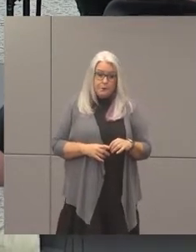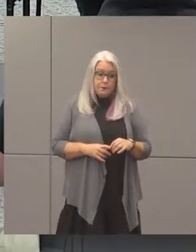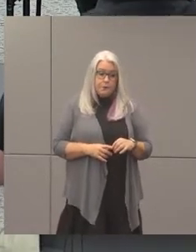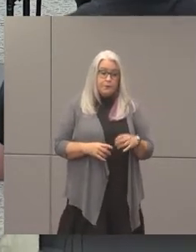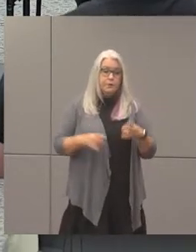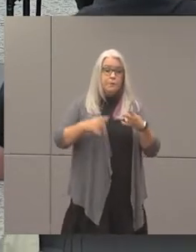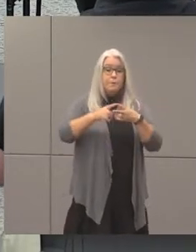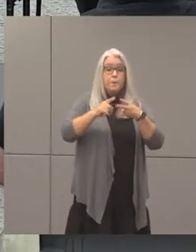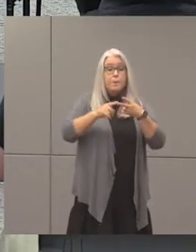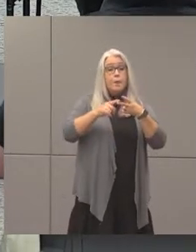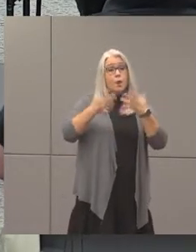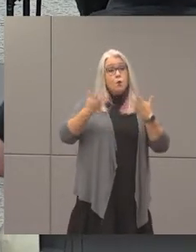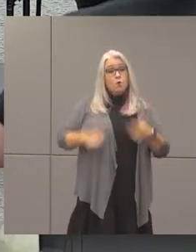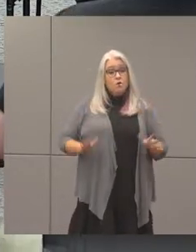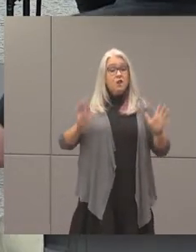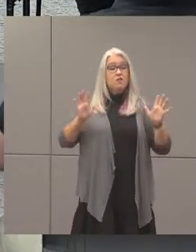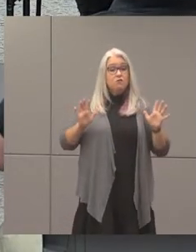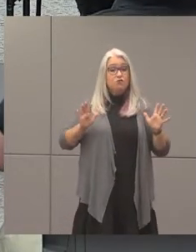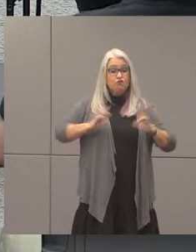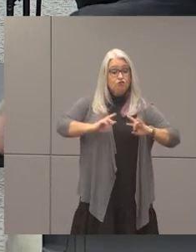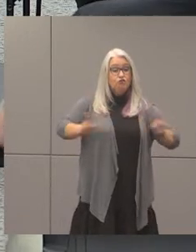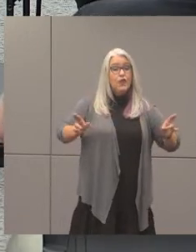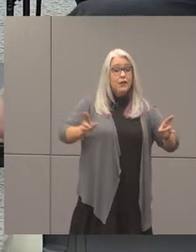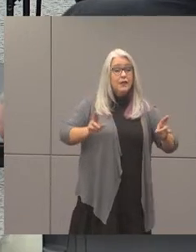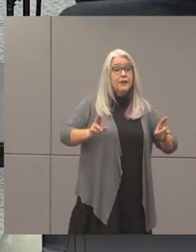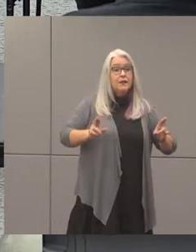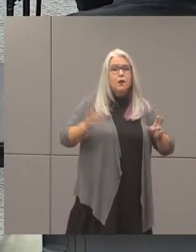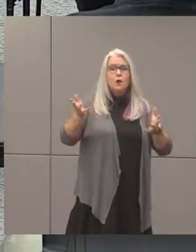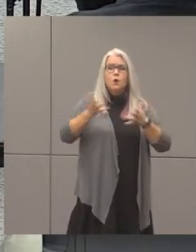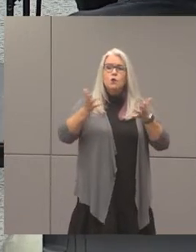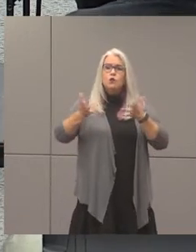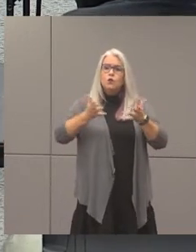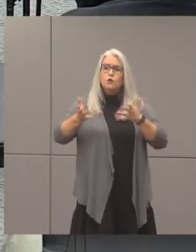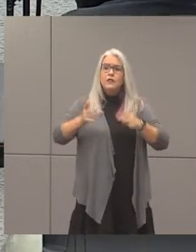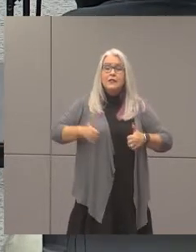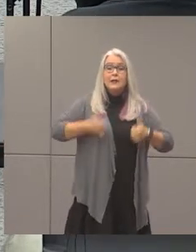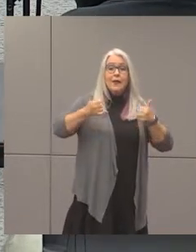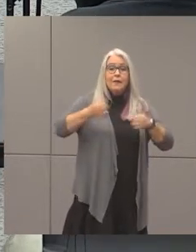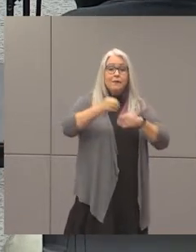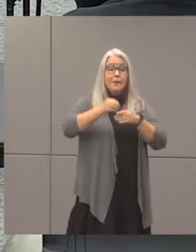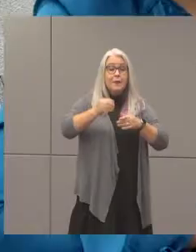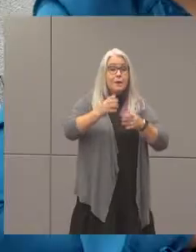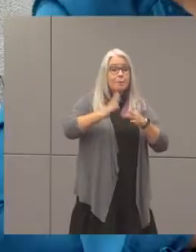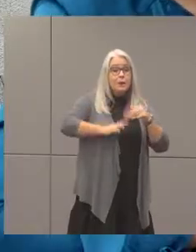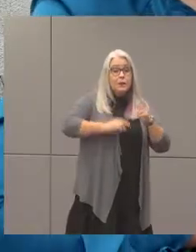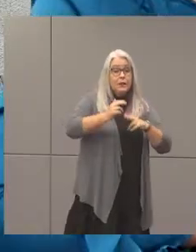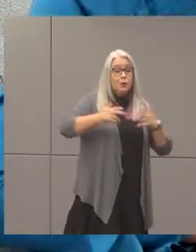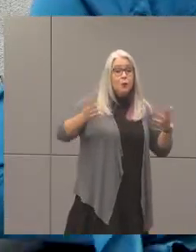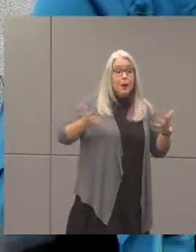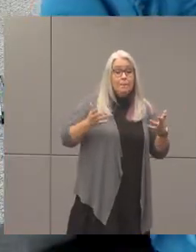when the renovation's complete, what will the service life of the building be expected to be?